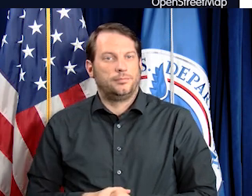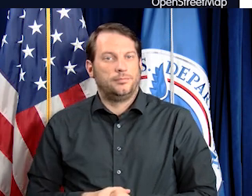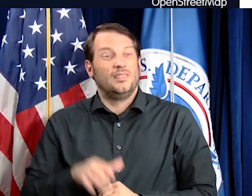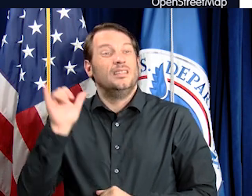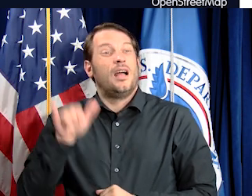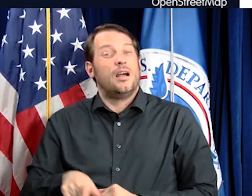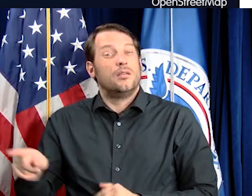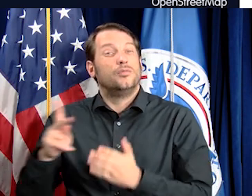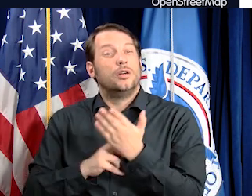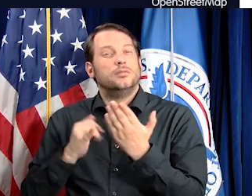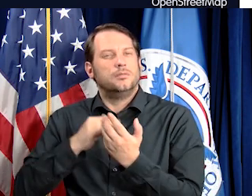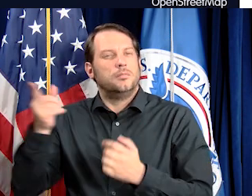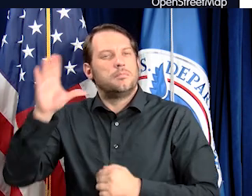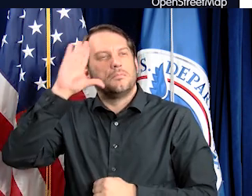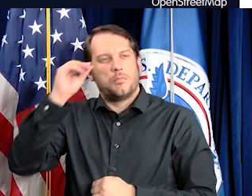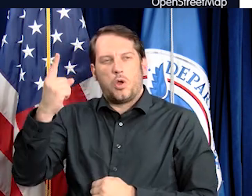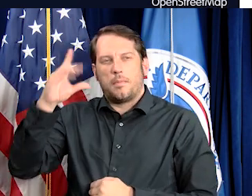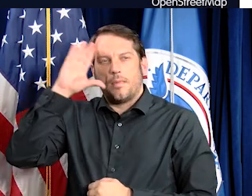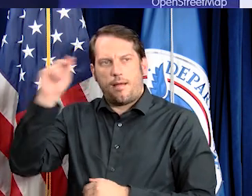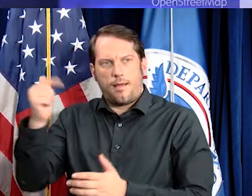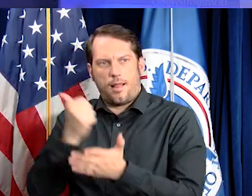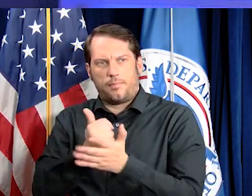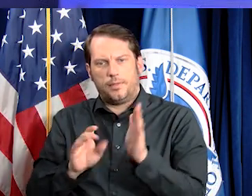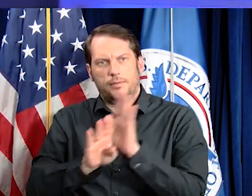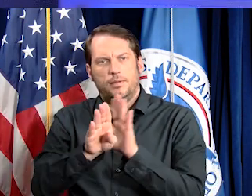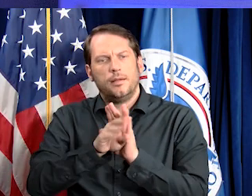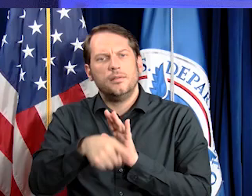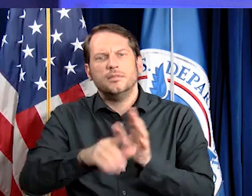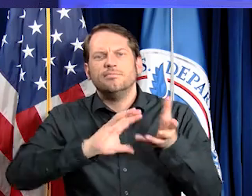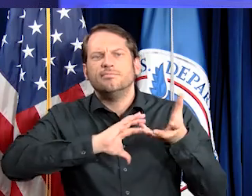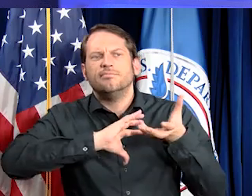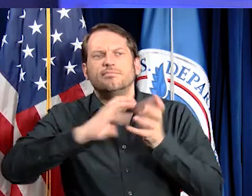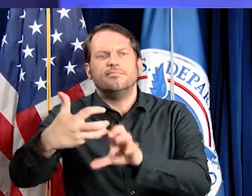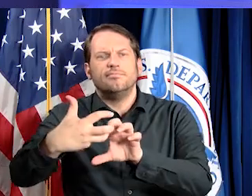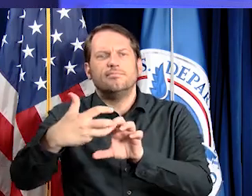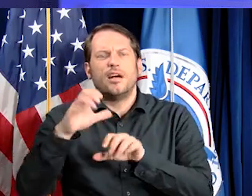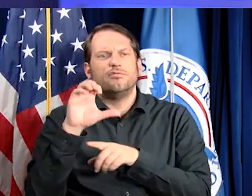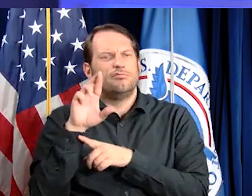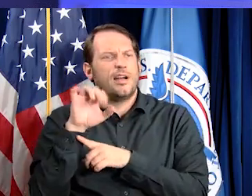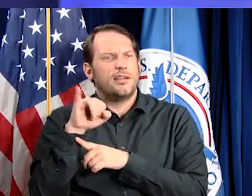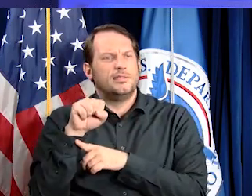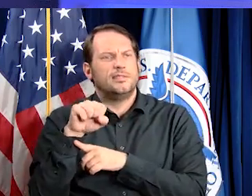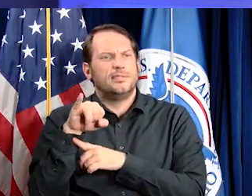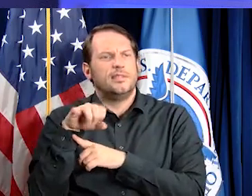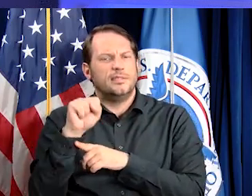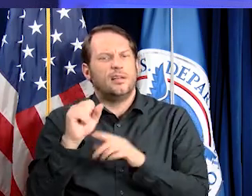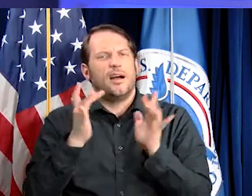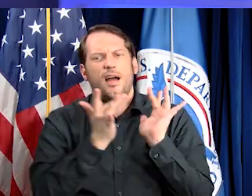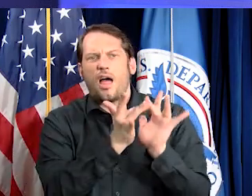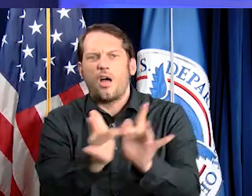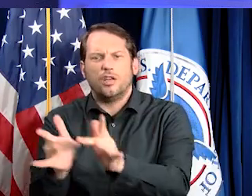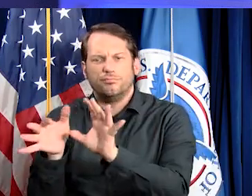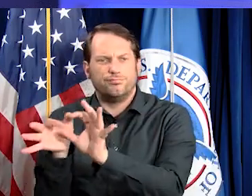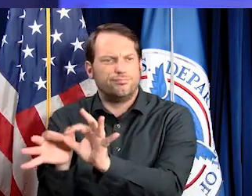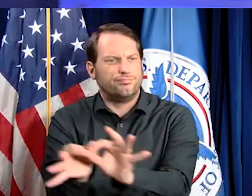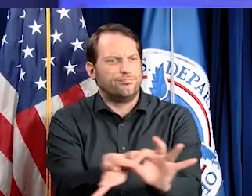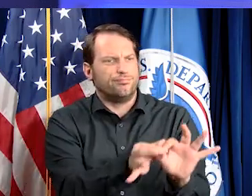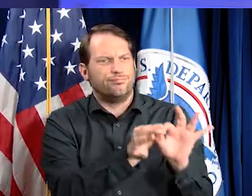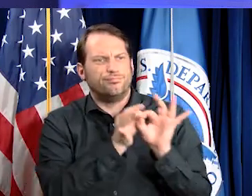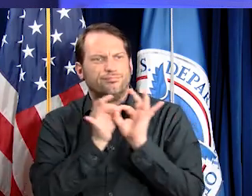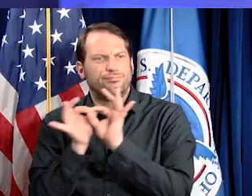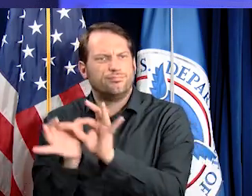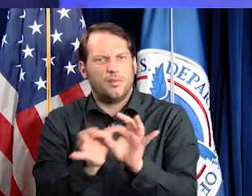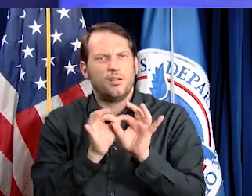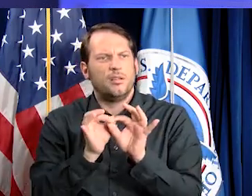Jen Zemke, the Crisis Mappers Network. And this then evolved into the Digital Humanitarian Network, which is a network of networks of